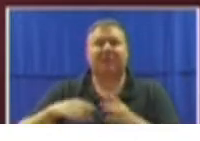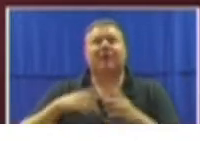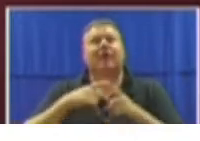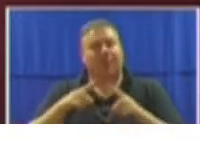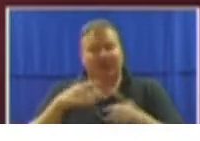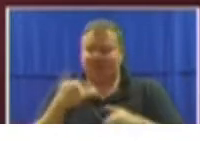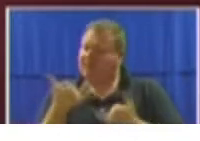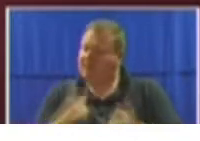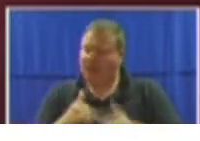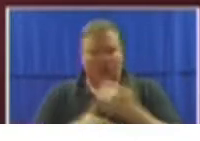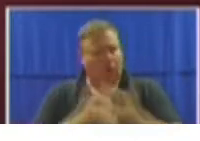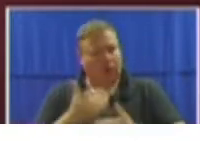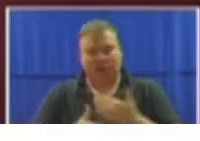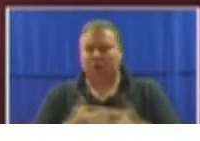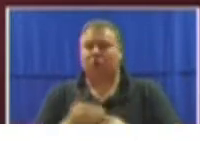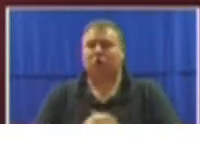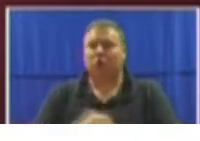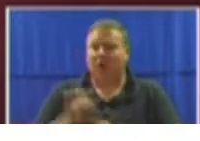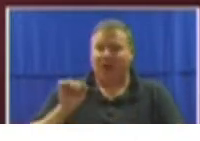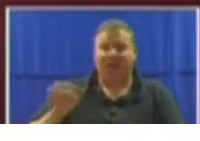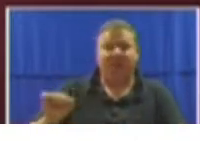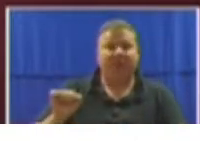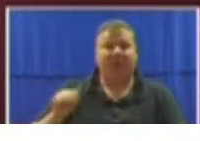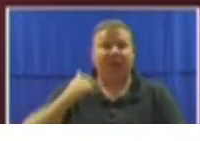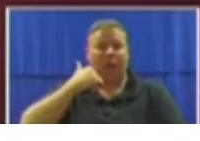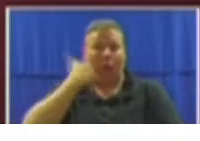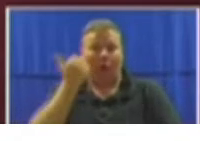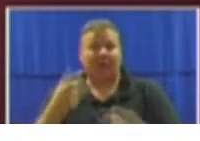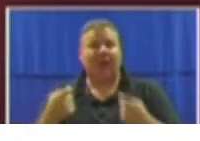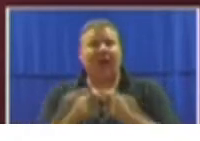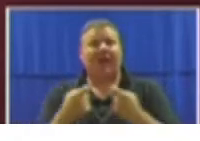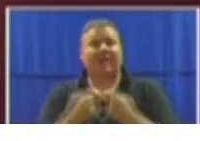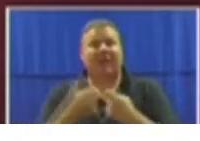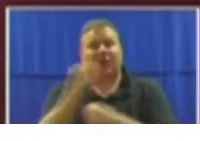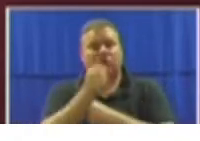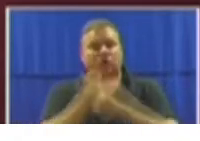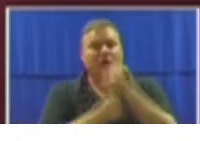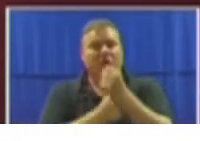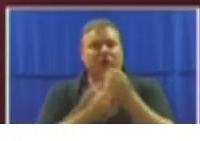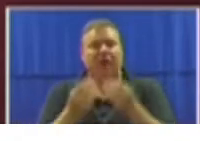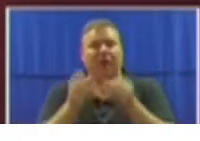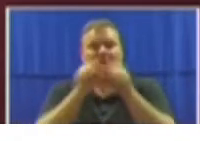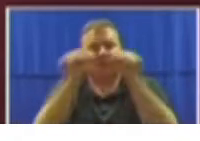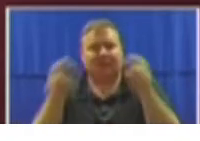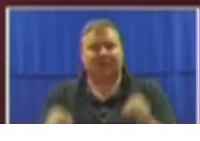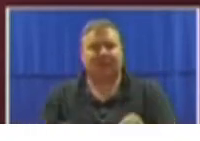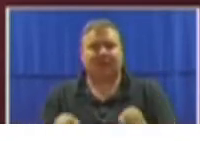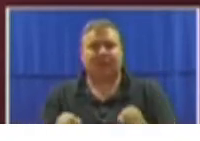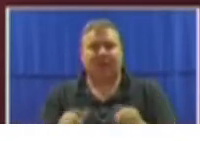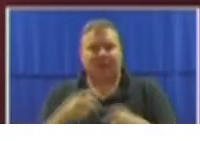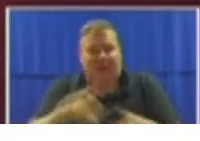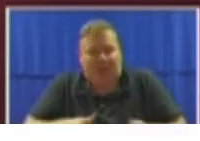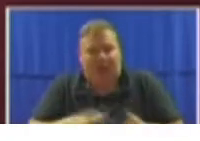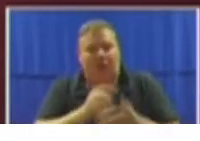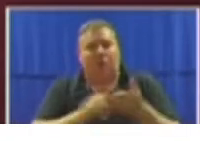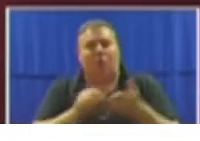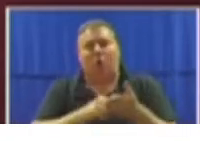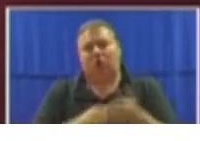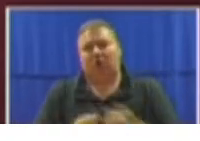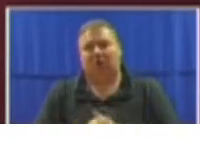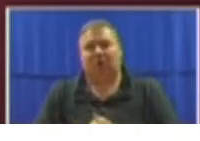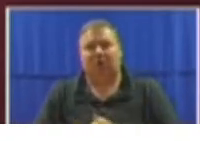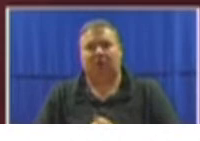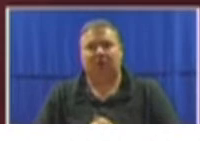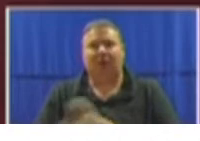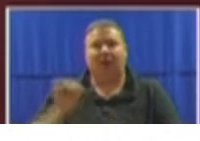enemy whose sole intention is to attack the structures and systems of our democracy. The